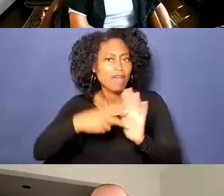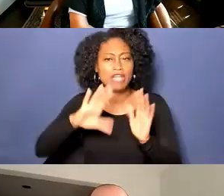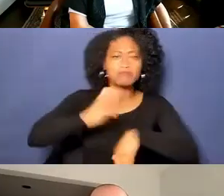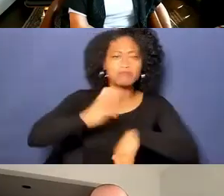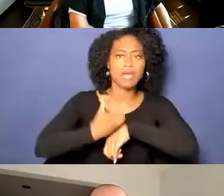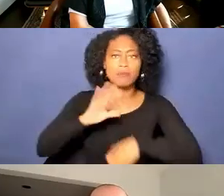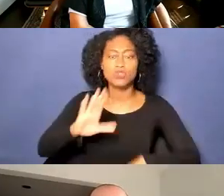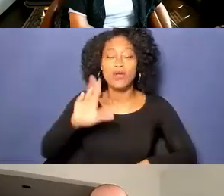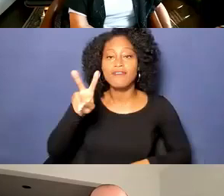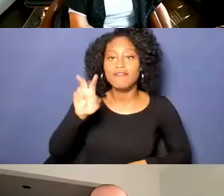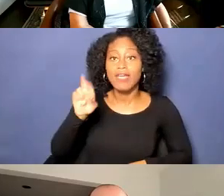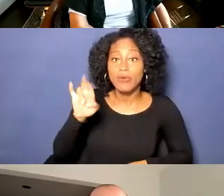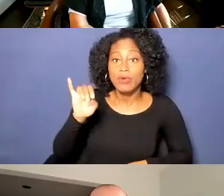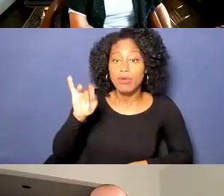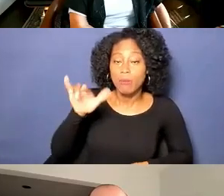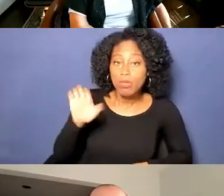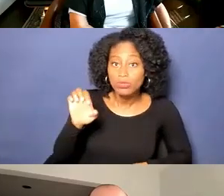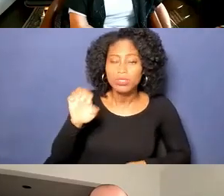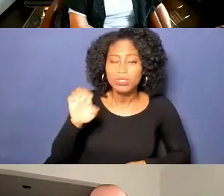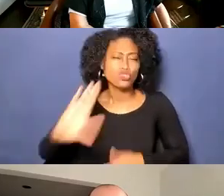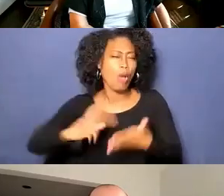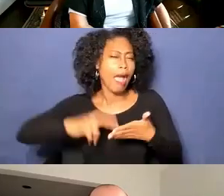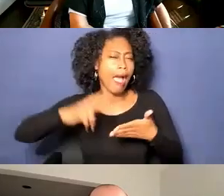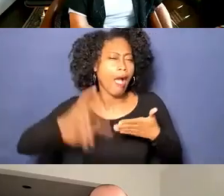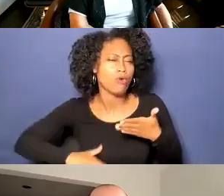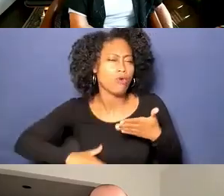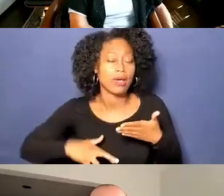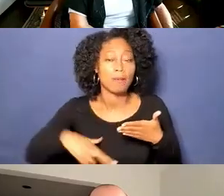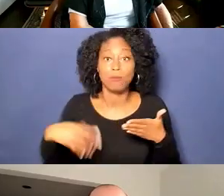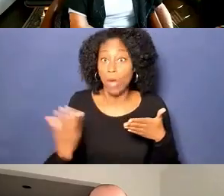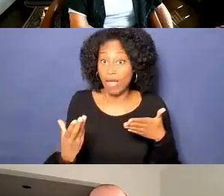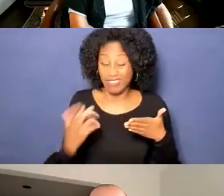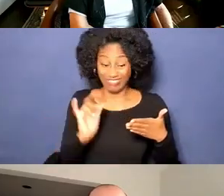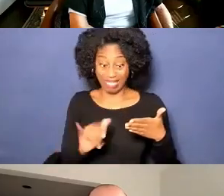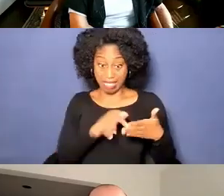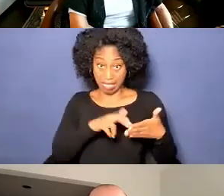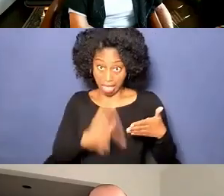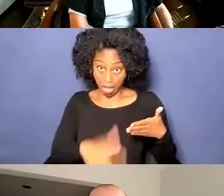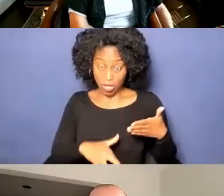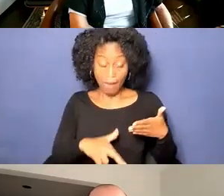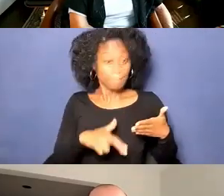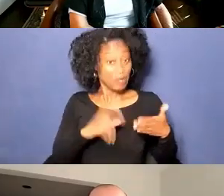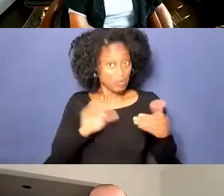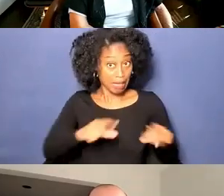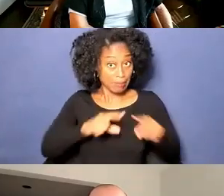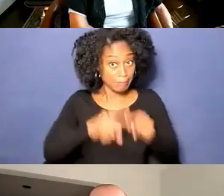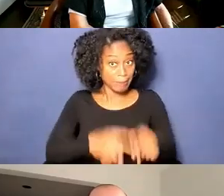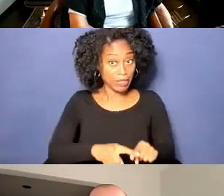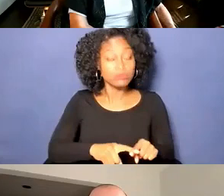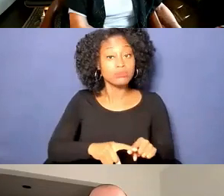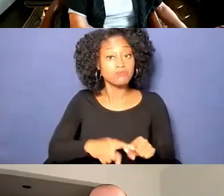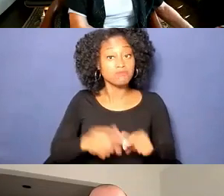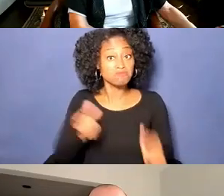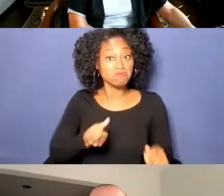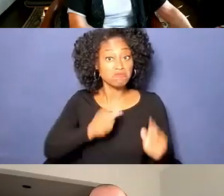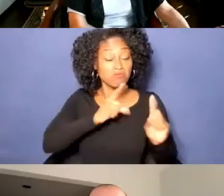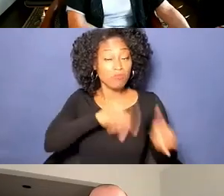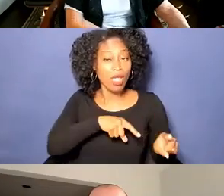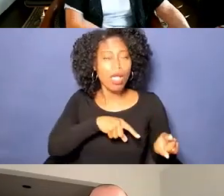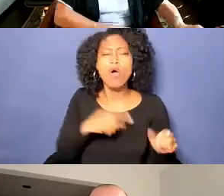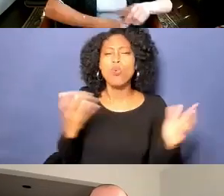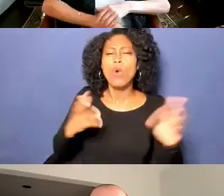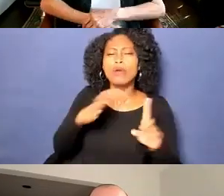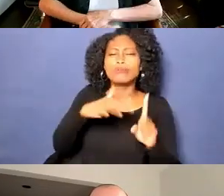an outcome and how reliable that outcome might be, and what are some of the conditions that might be affecting it. And of course, we're